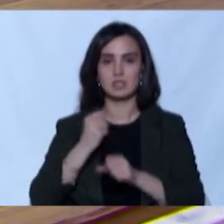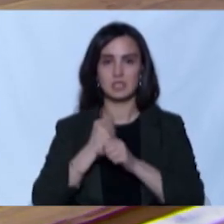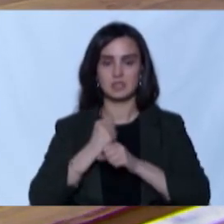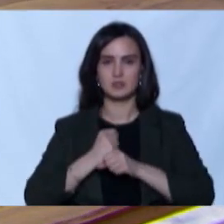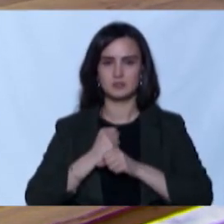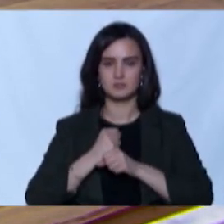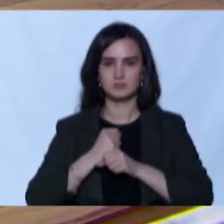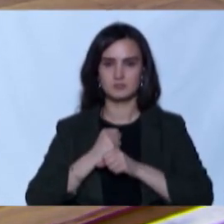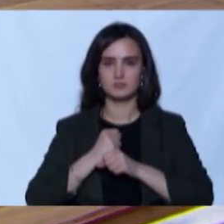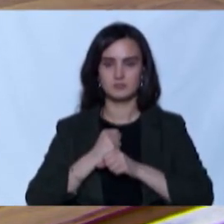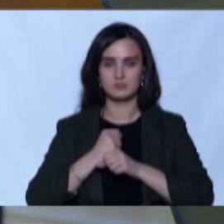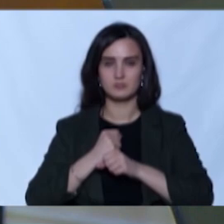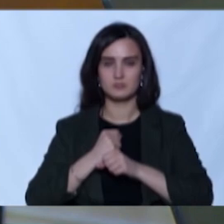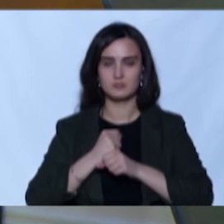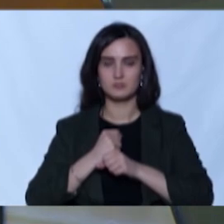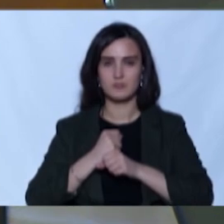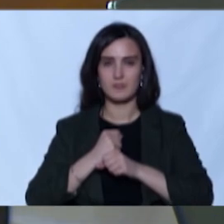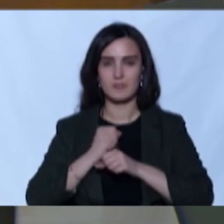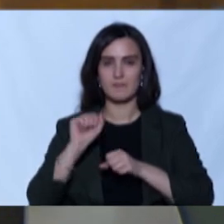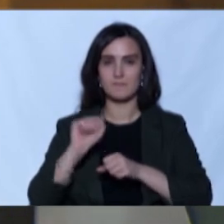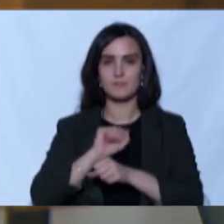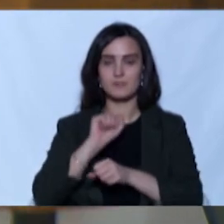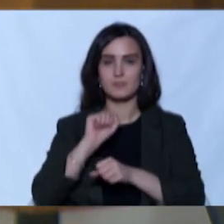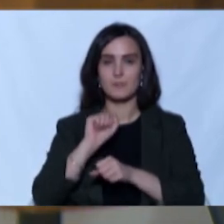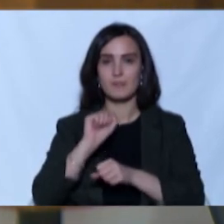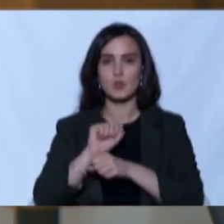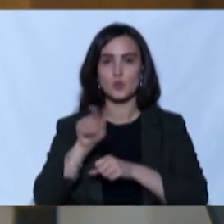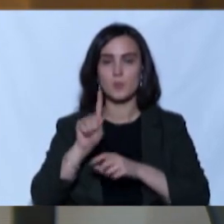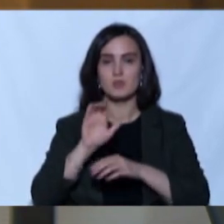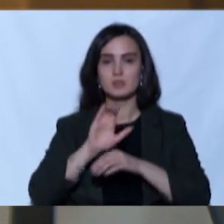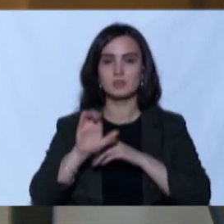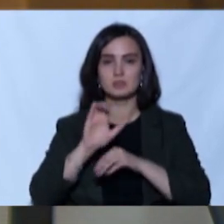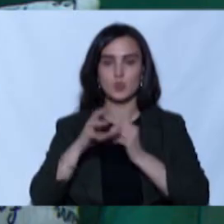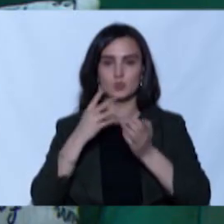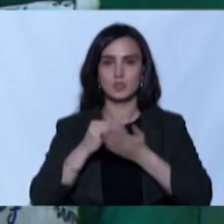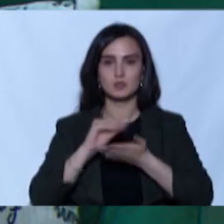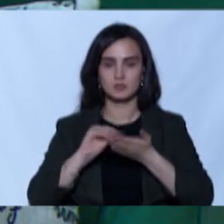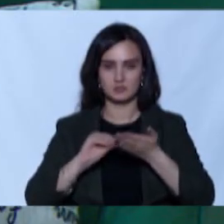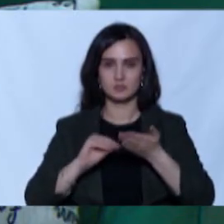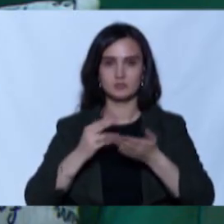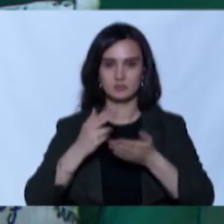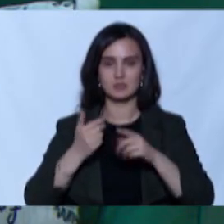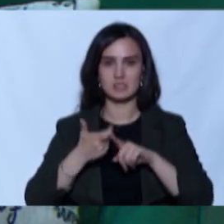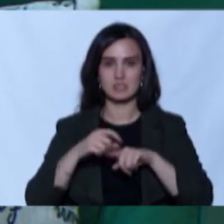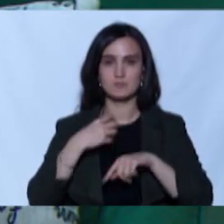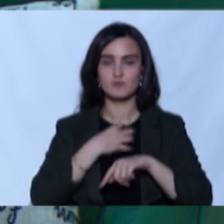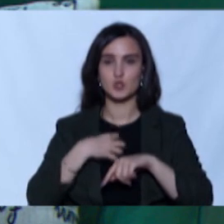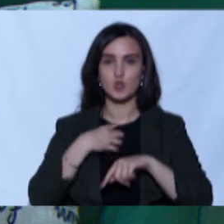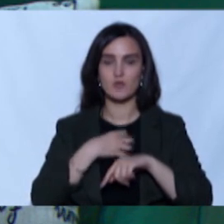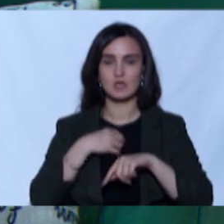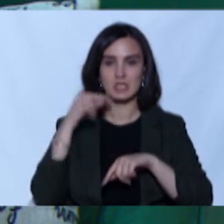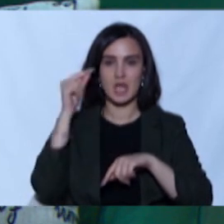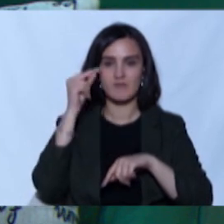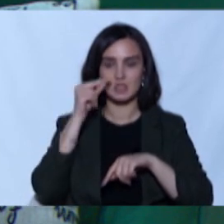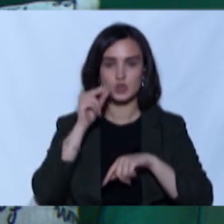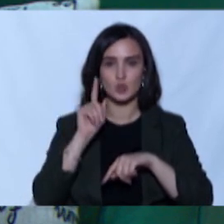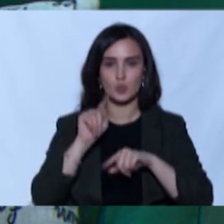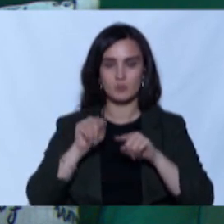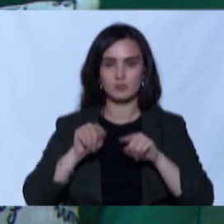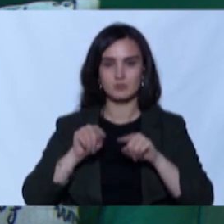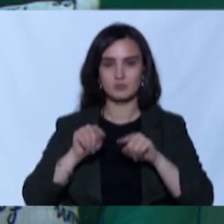not let that stop him from producing some of his best work. I suppose there's an important lesson to be learned here, and that